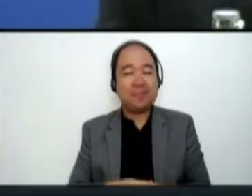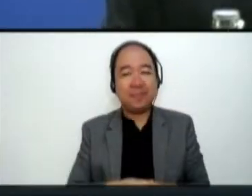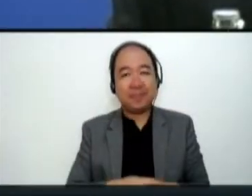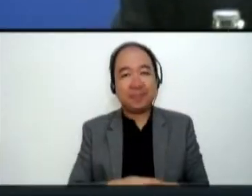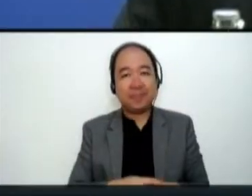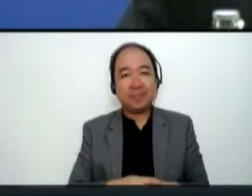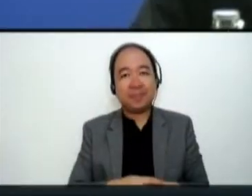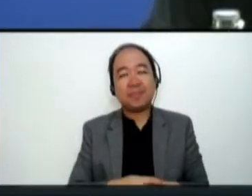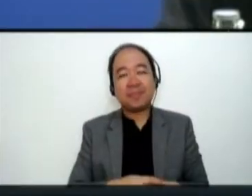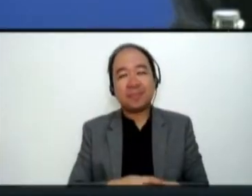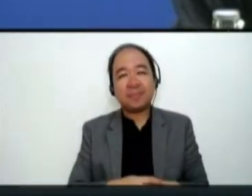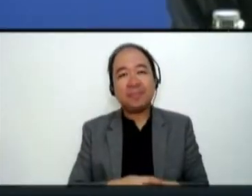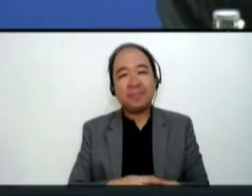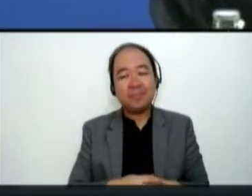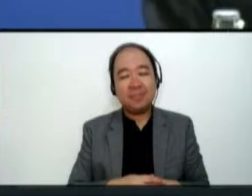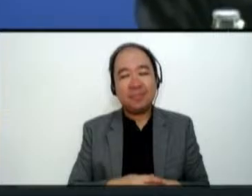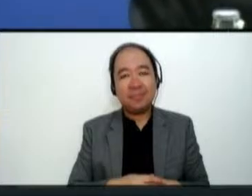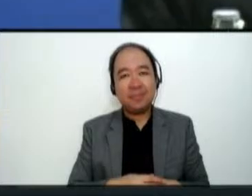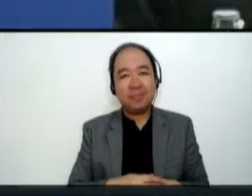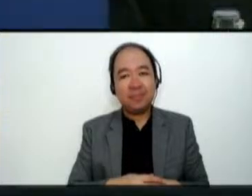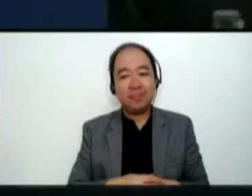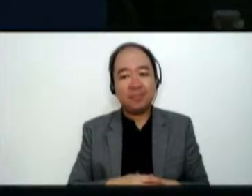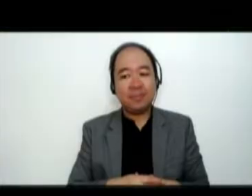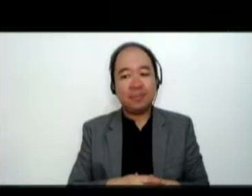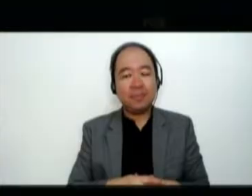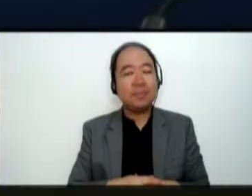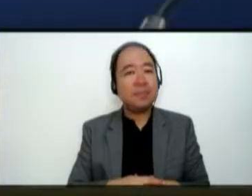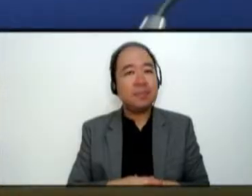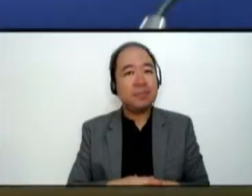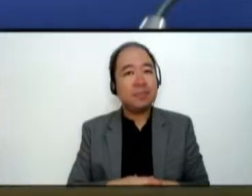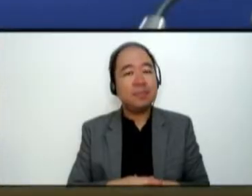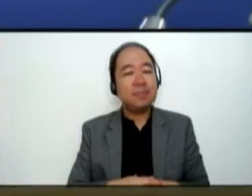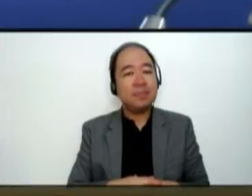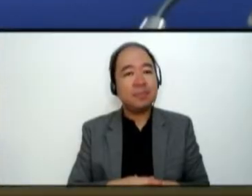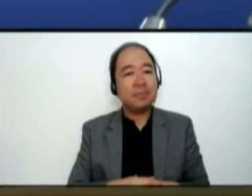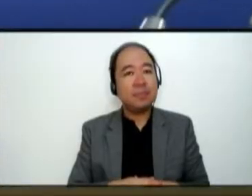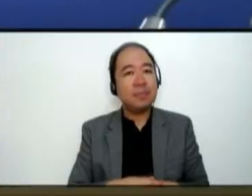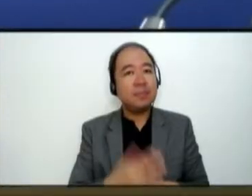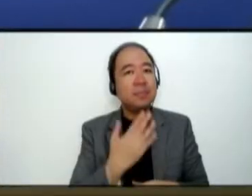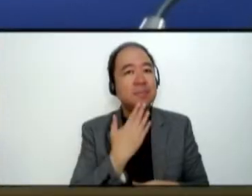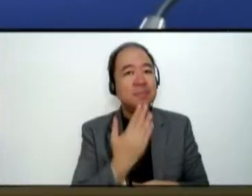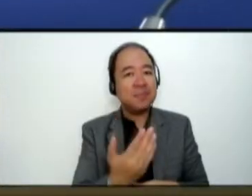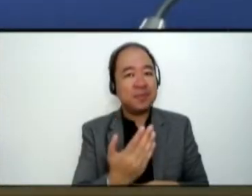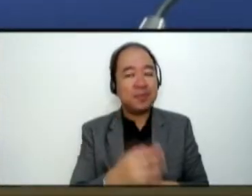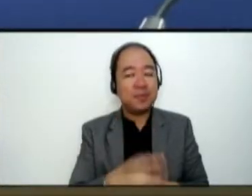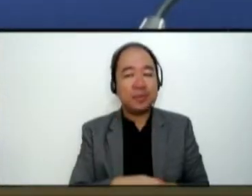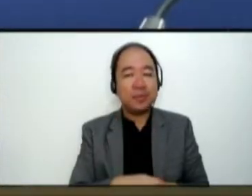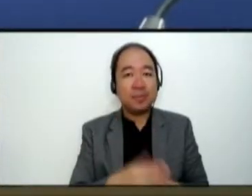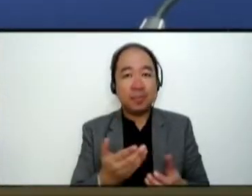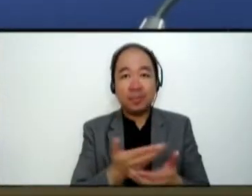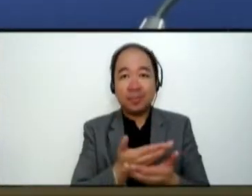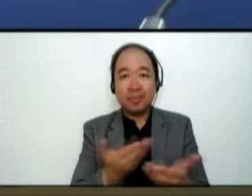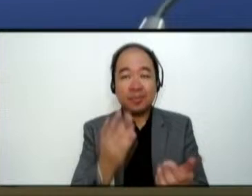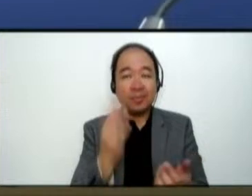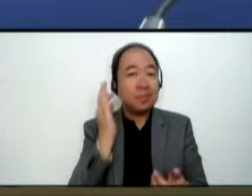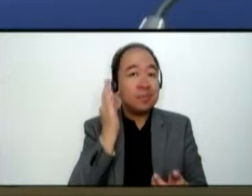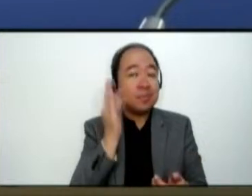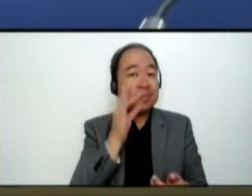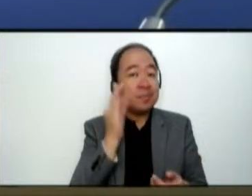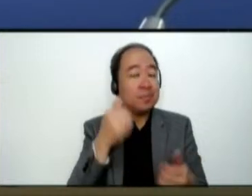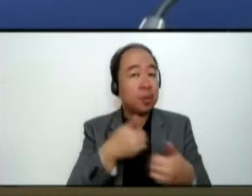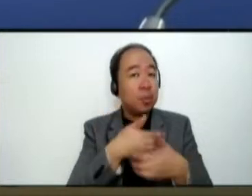please take the floor. Thank you very much, Mr. Chair. Ladies and gentlemen, good morning. Like